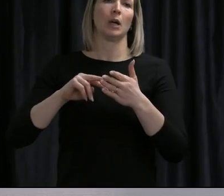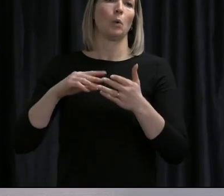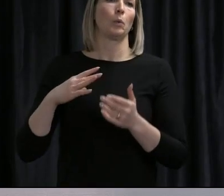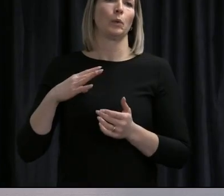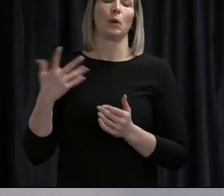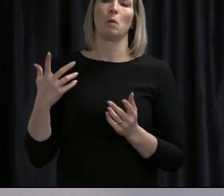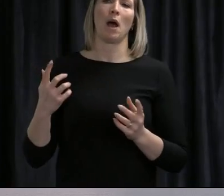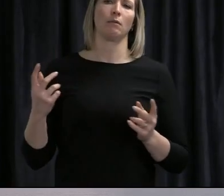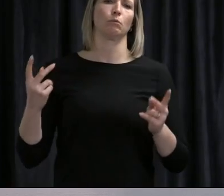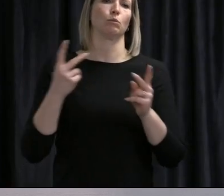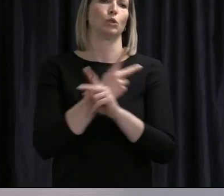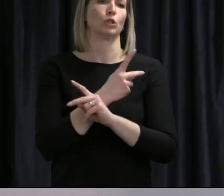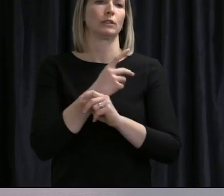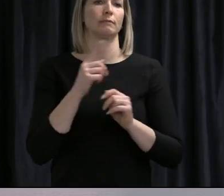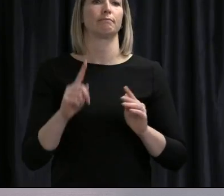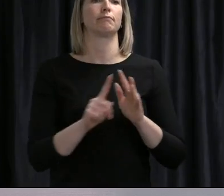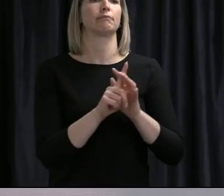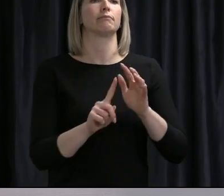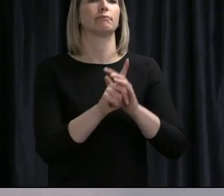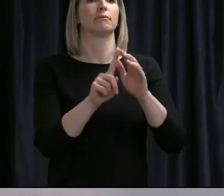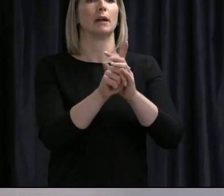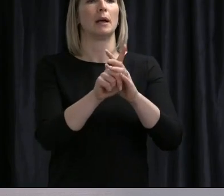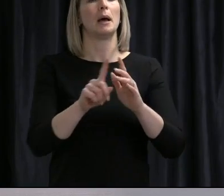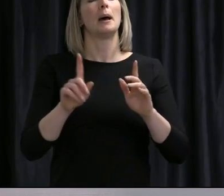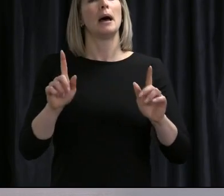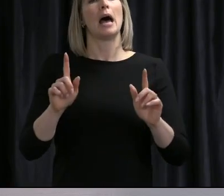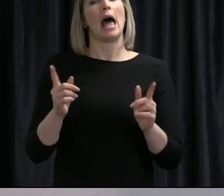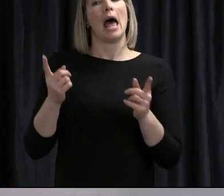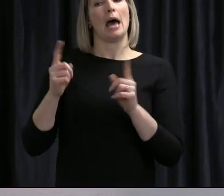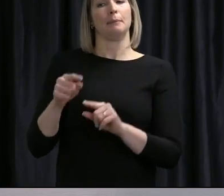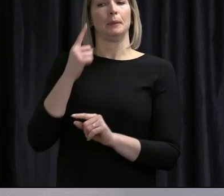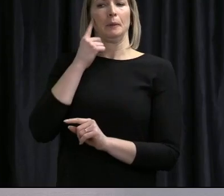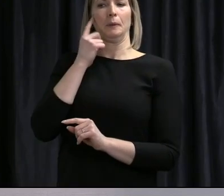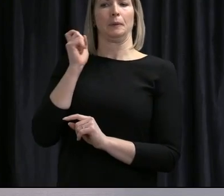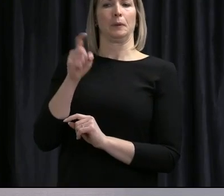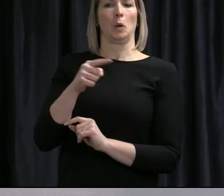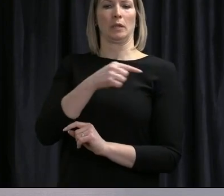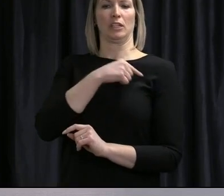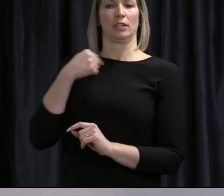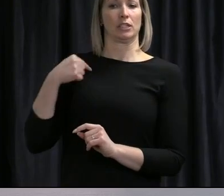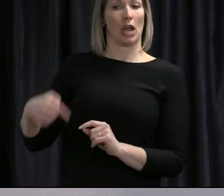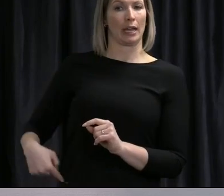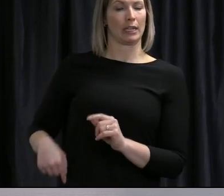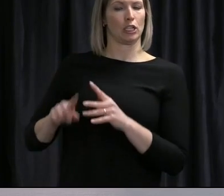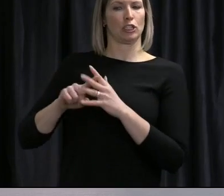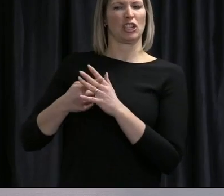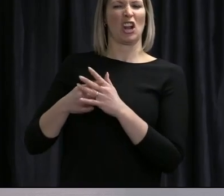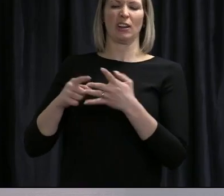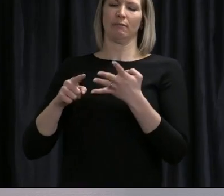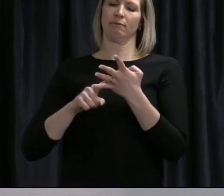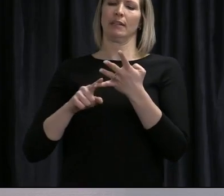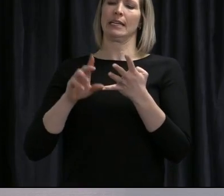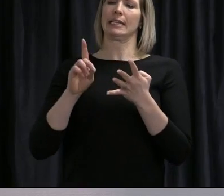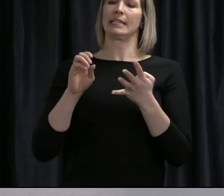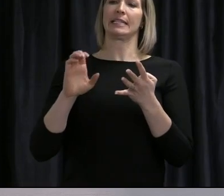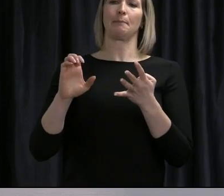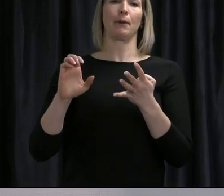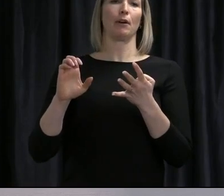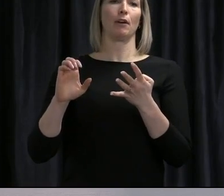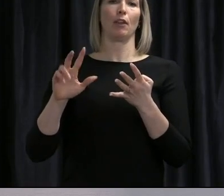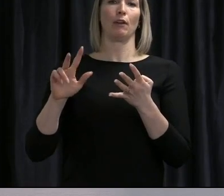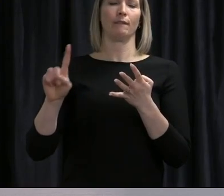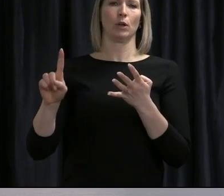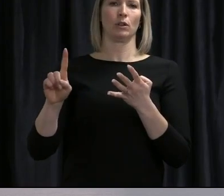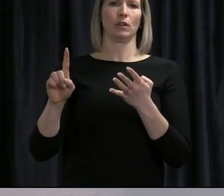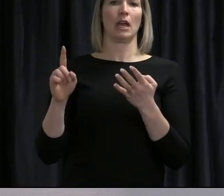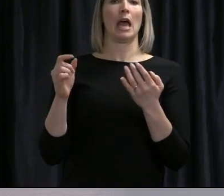of an outbreak. But China started with this in late December, early January, and they're just